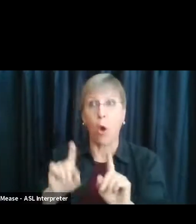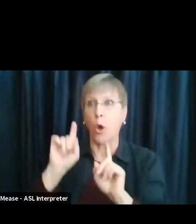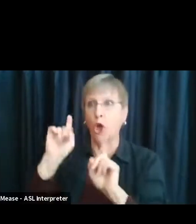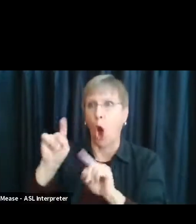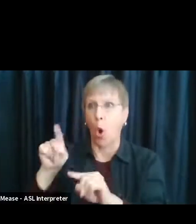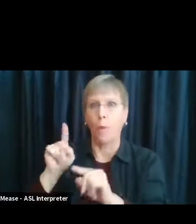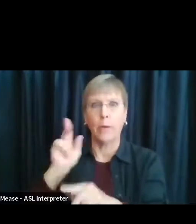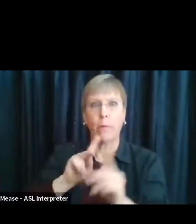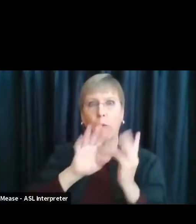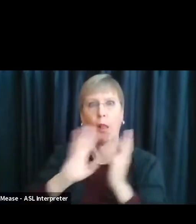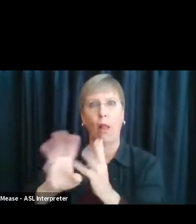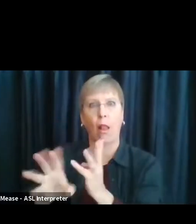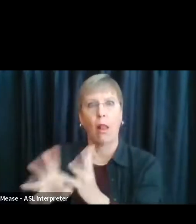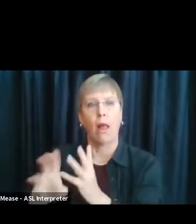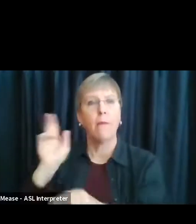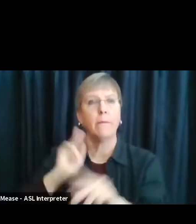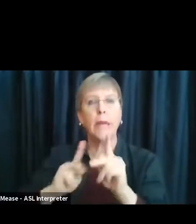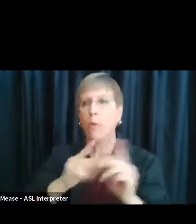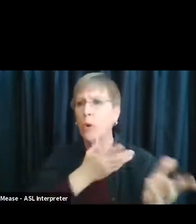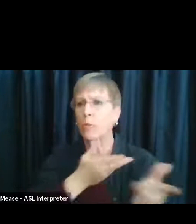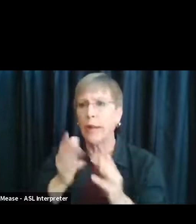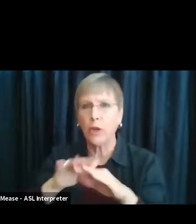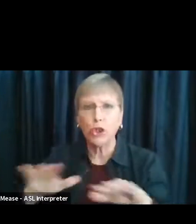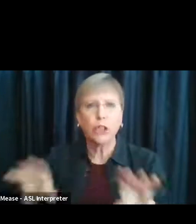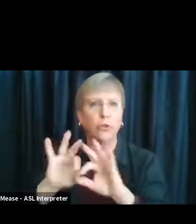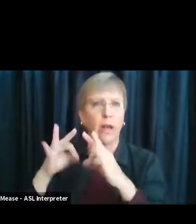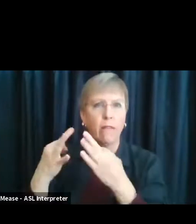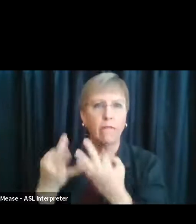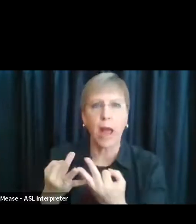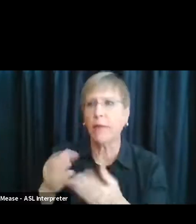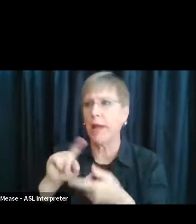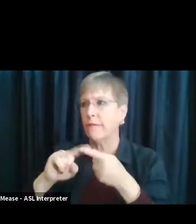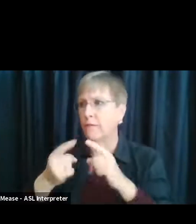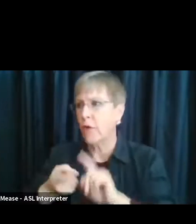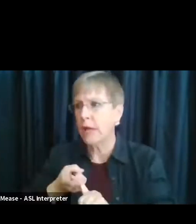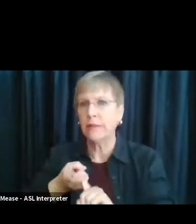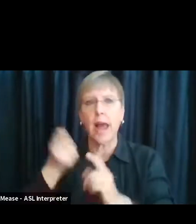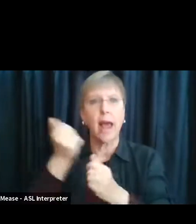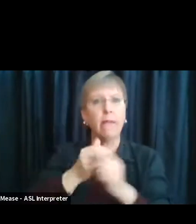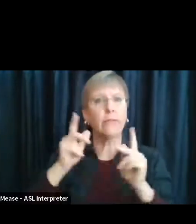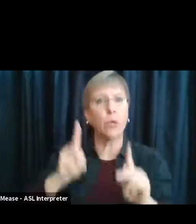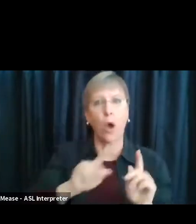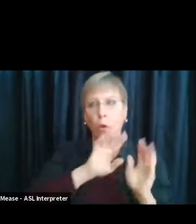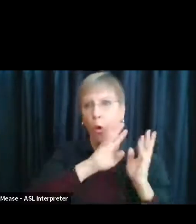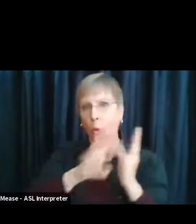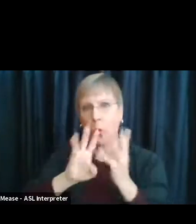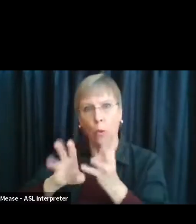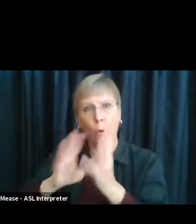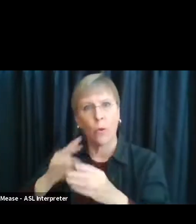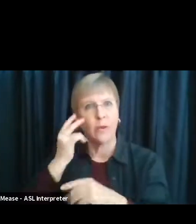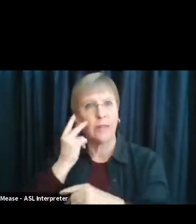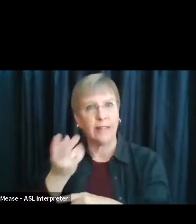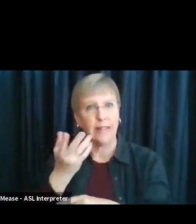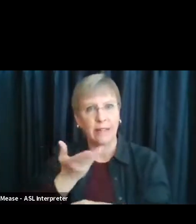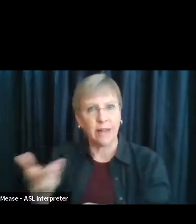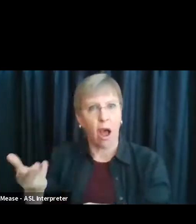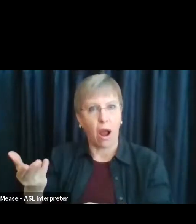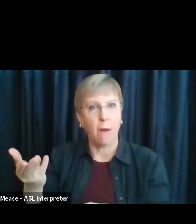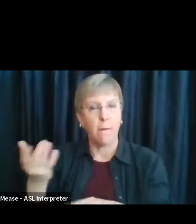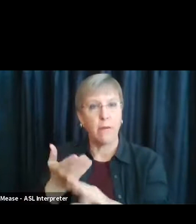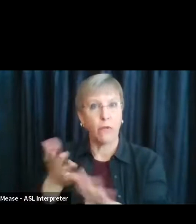everyone would go. People would come with their children, with their families, with their friends. Everyone was coming to see the object before they